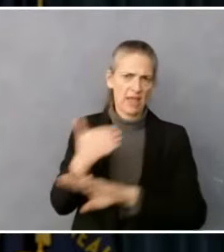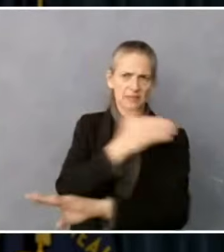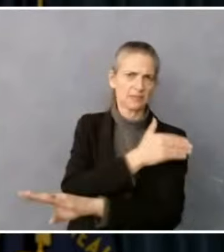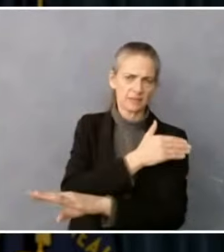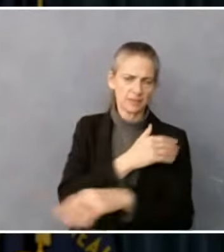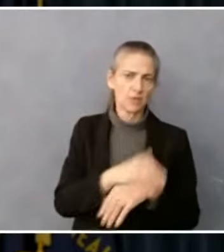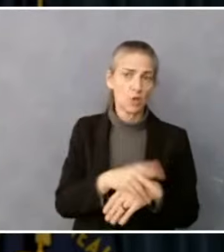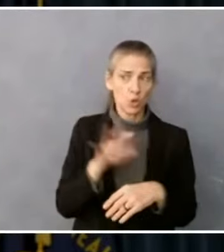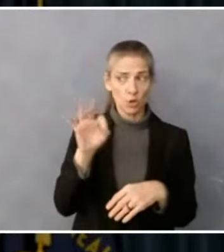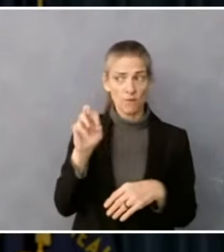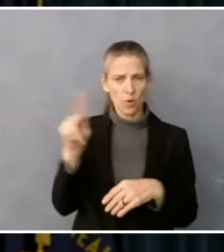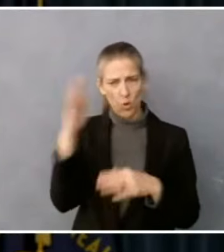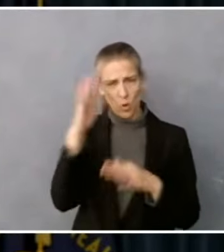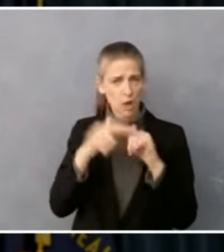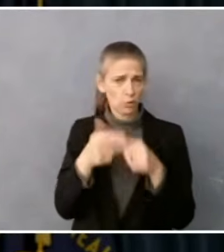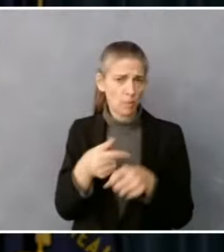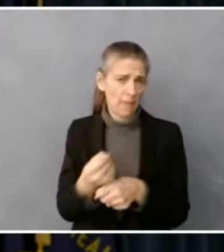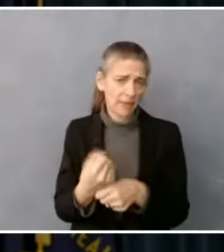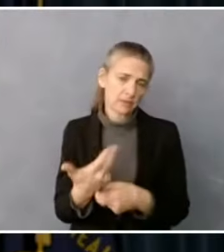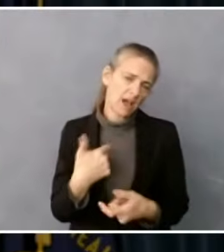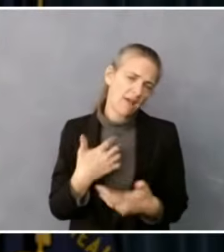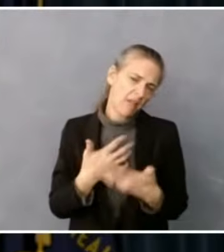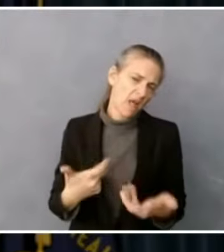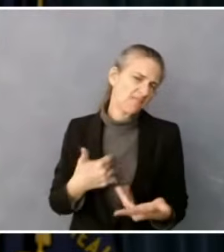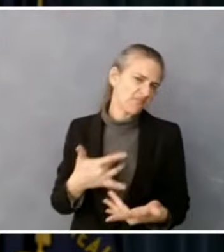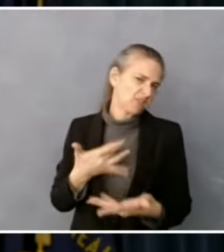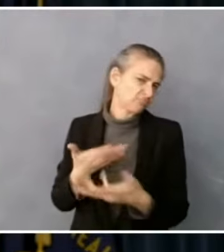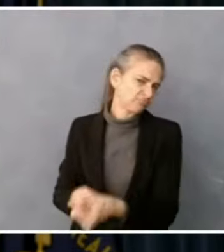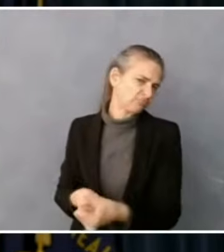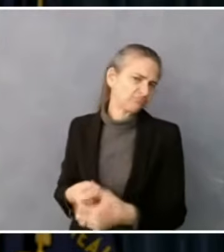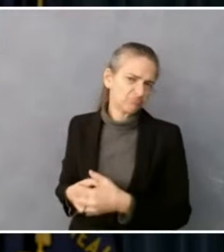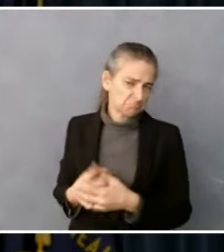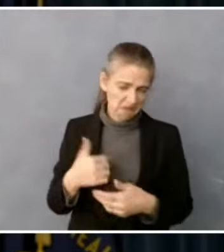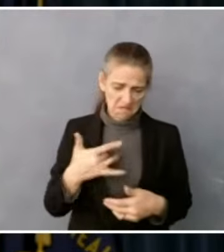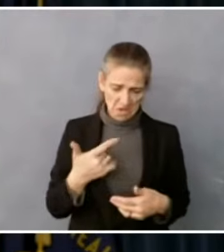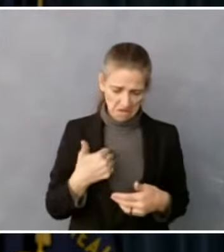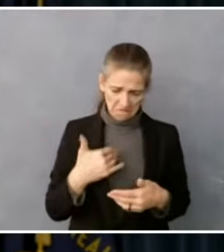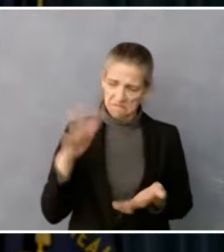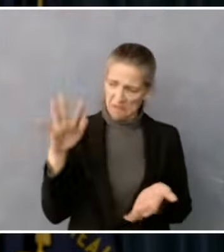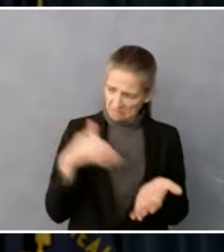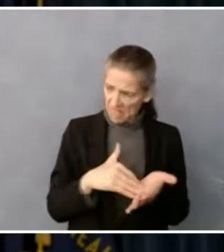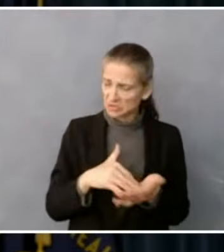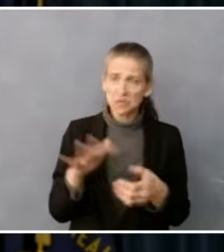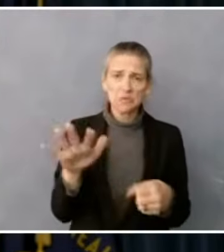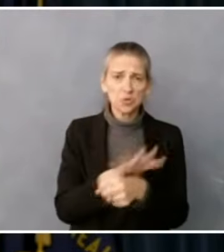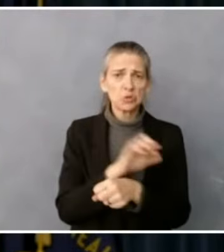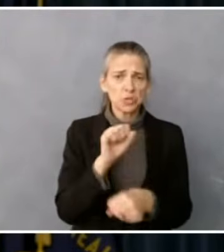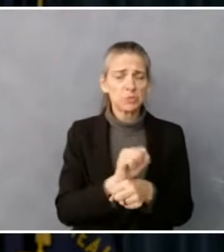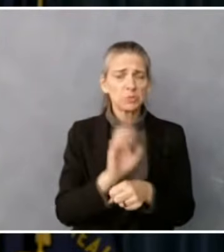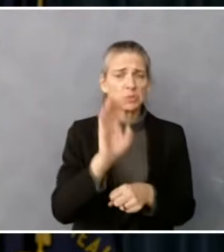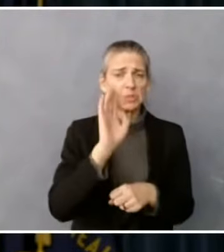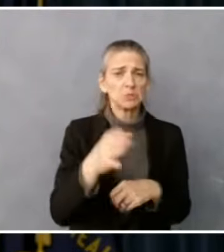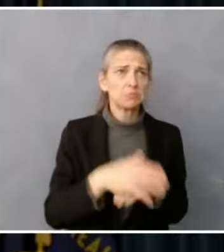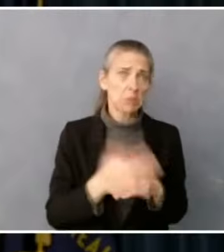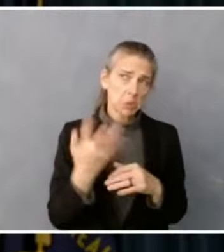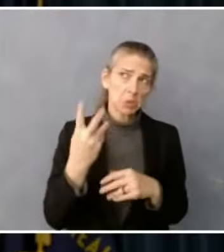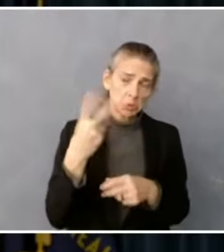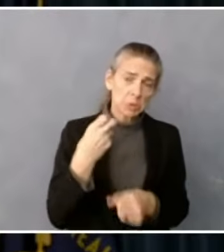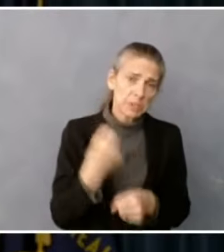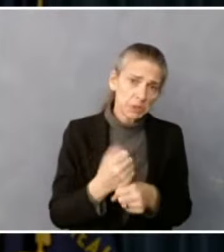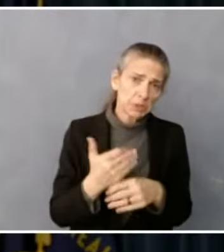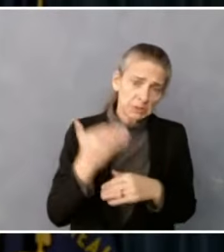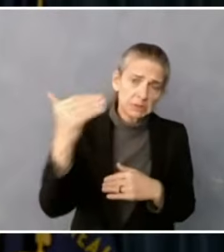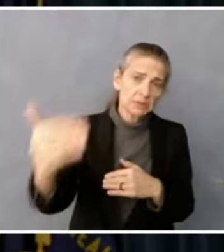have a lot of confidence in them. So my hope is that we've got 5,000 full jobs, probably 2 years after we